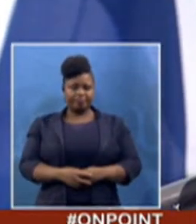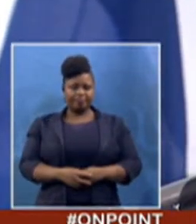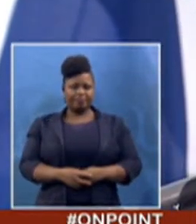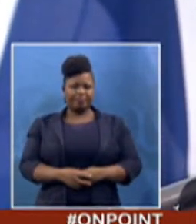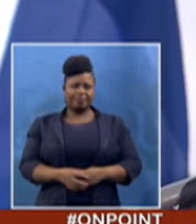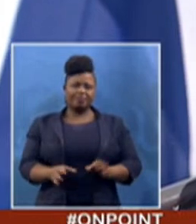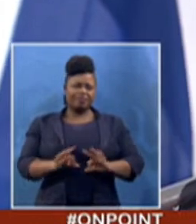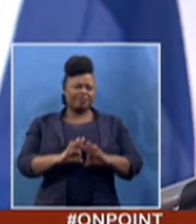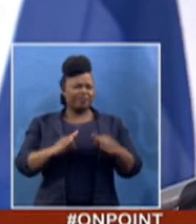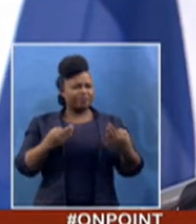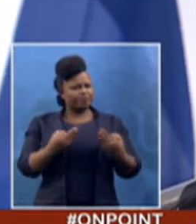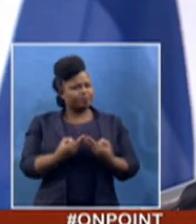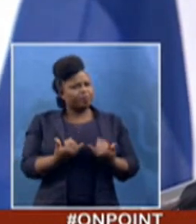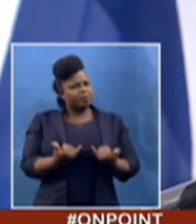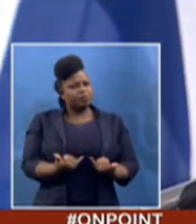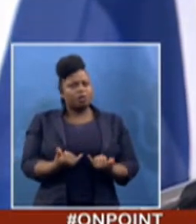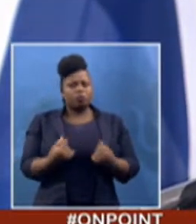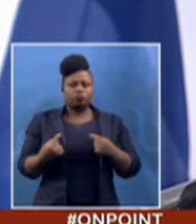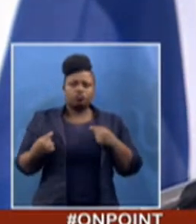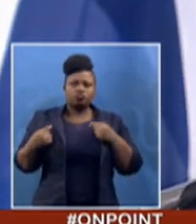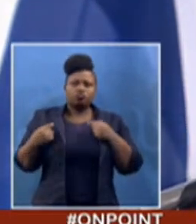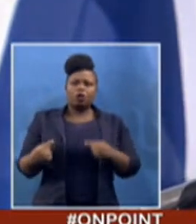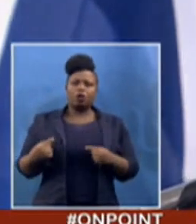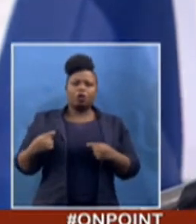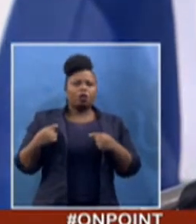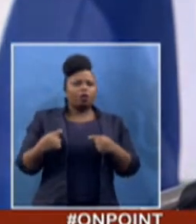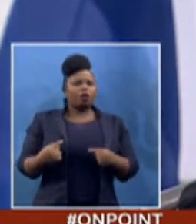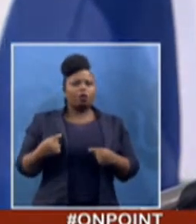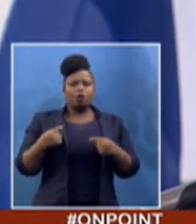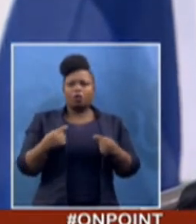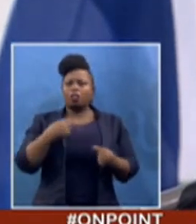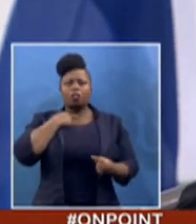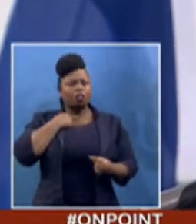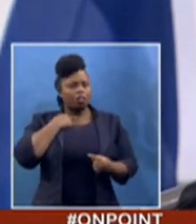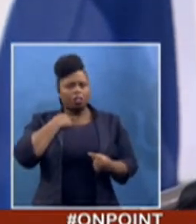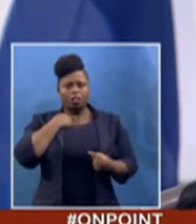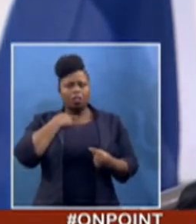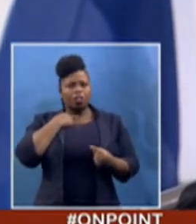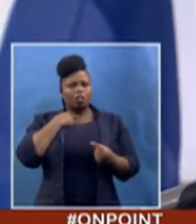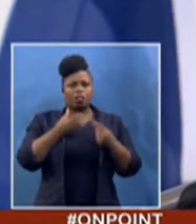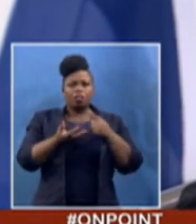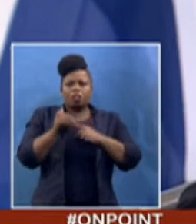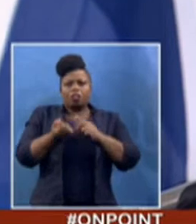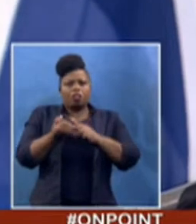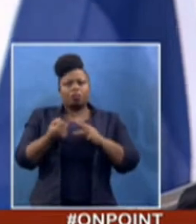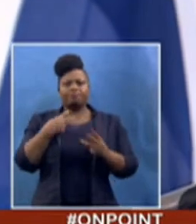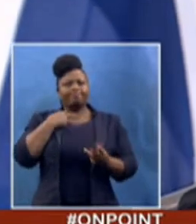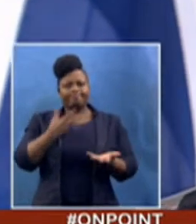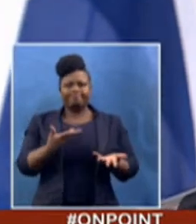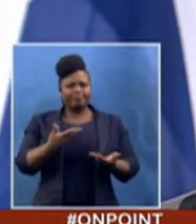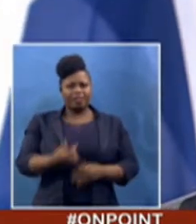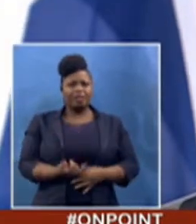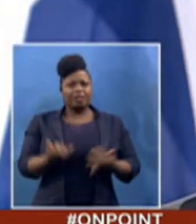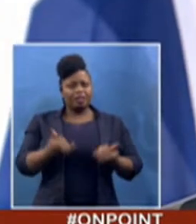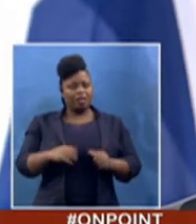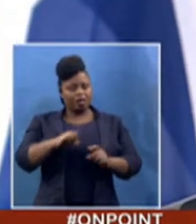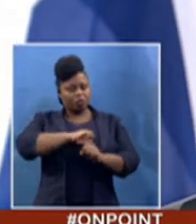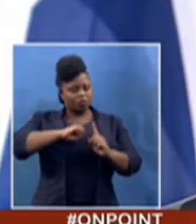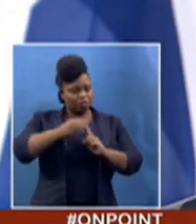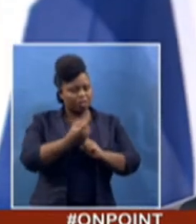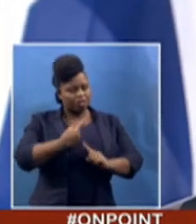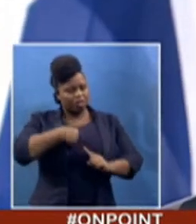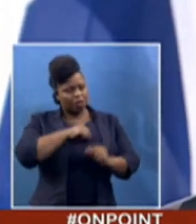Families are struggling to make ends meet. The task of rebuilding our society and